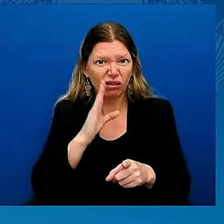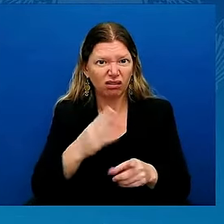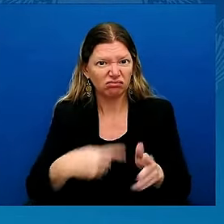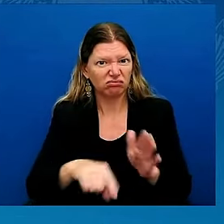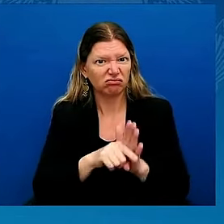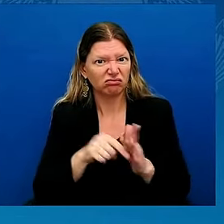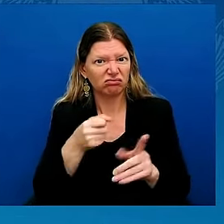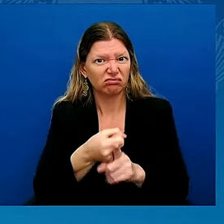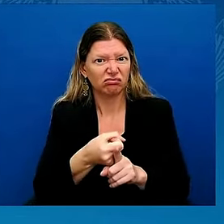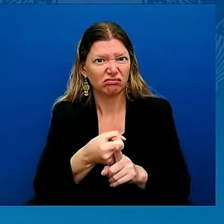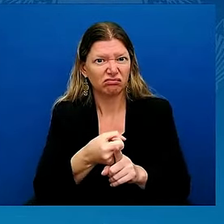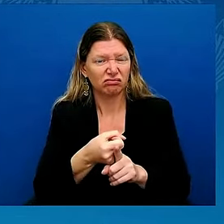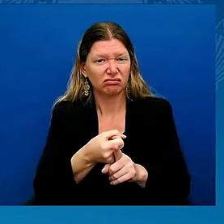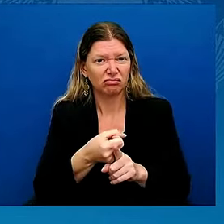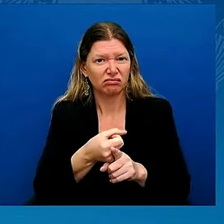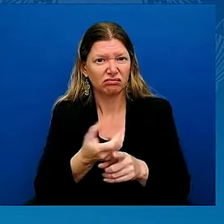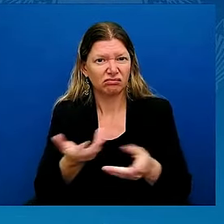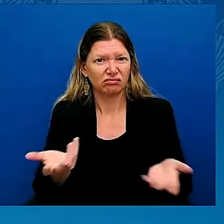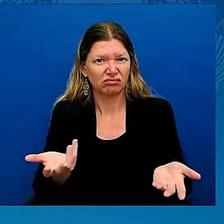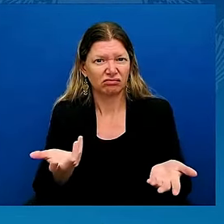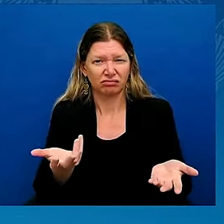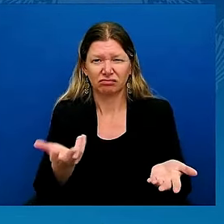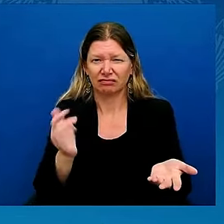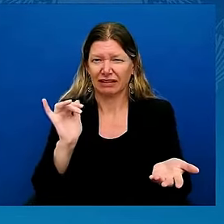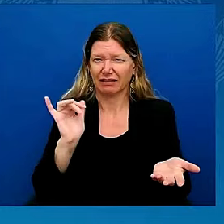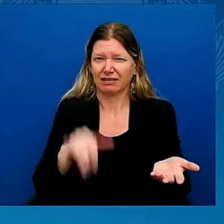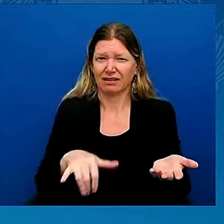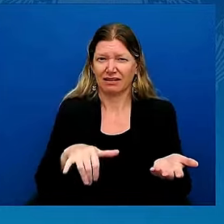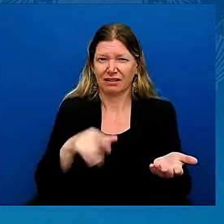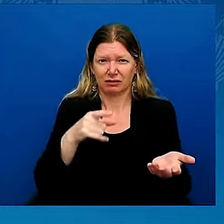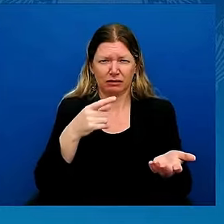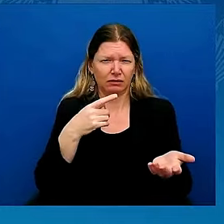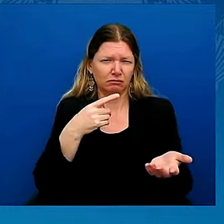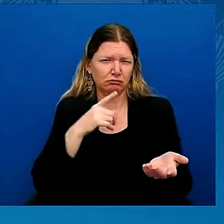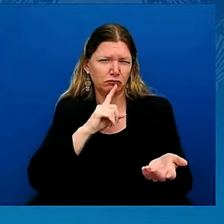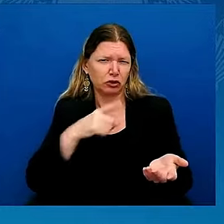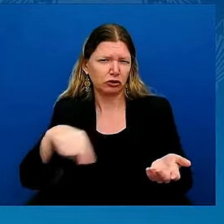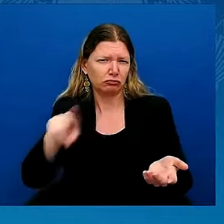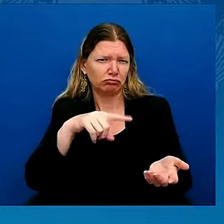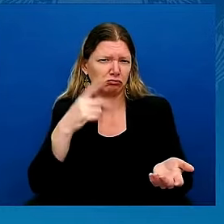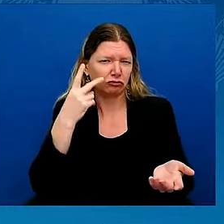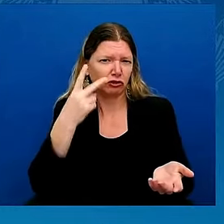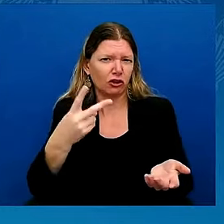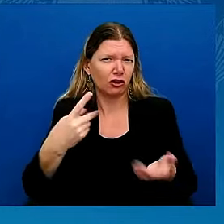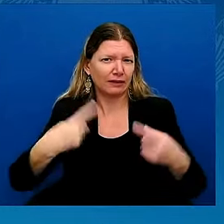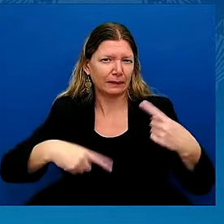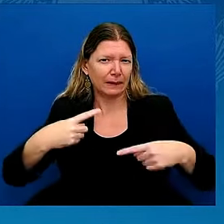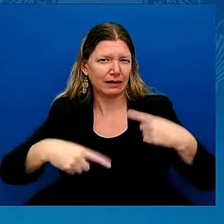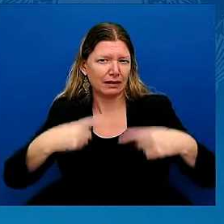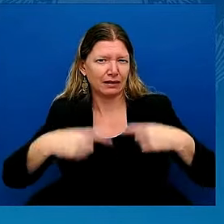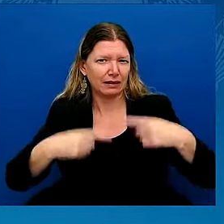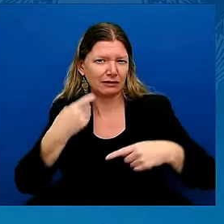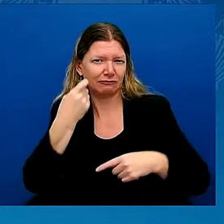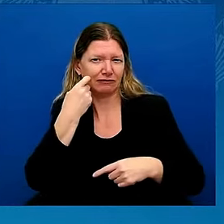so on that point about the Affordable Care Act, all based on concepts of a plan.